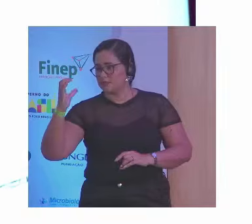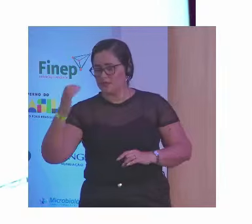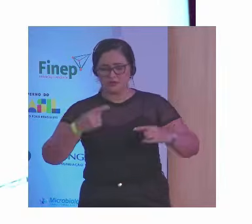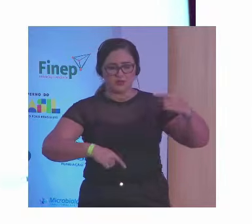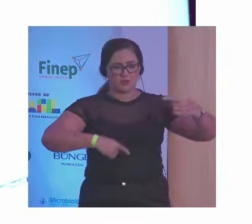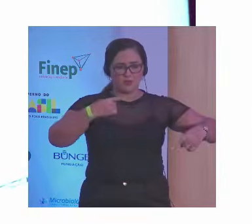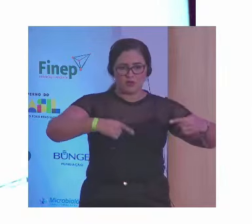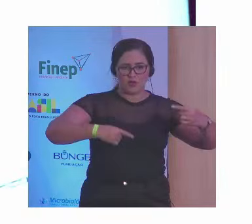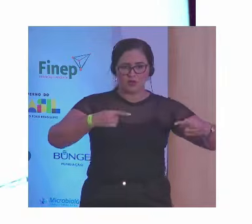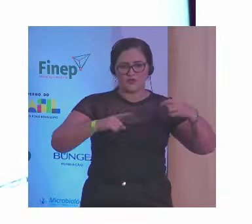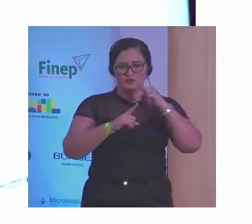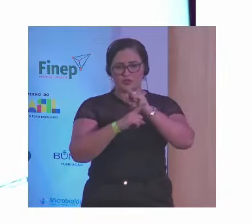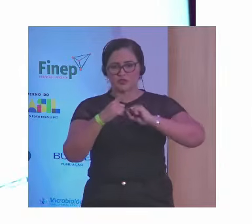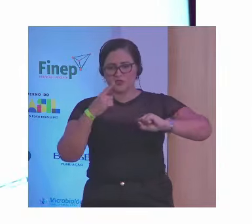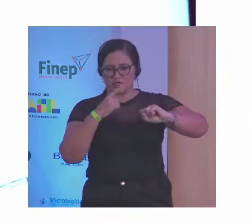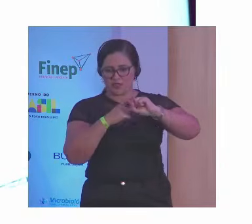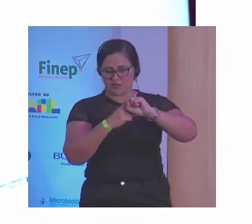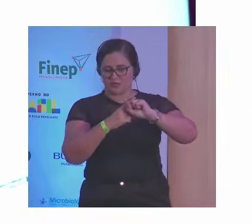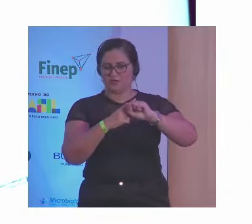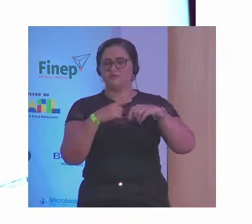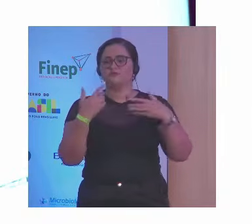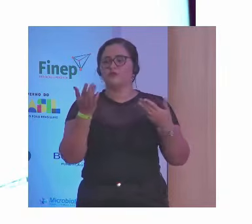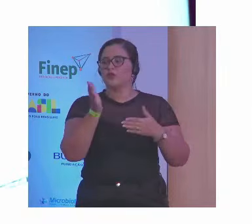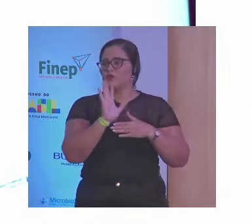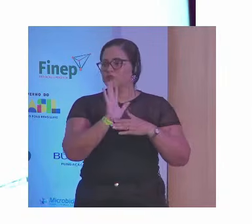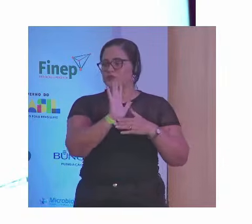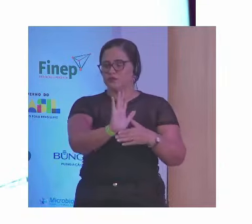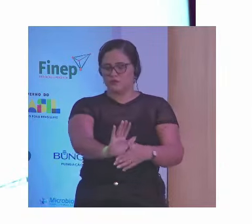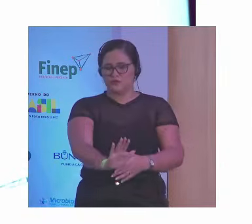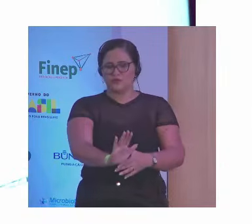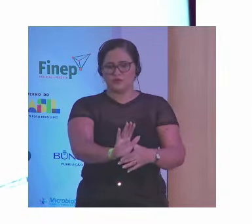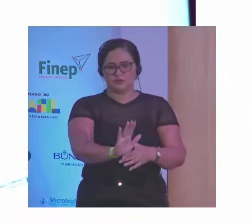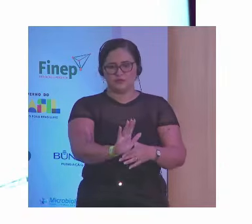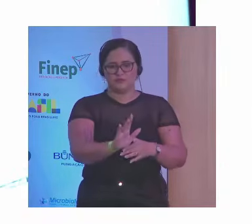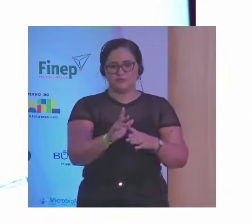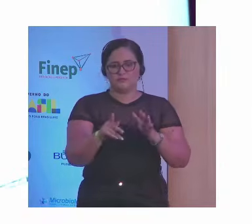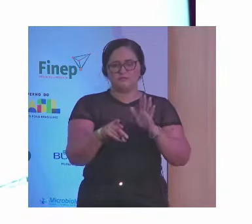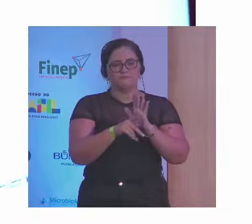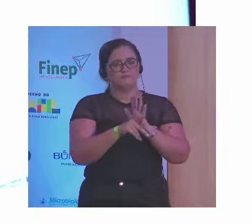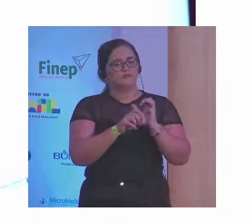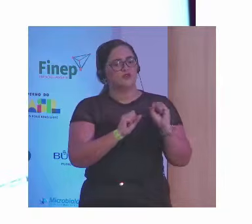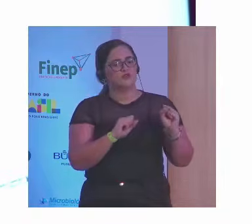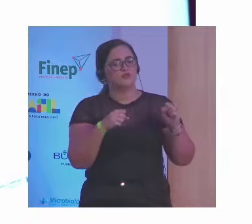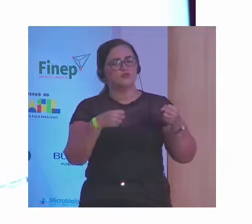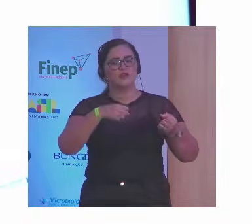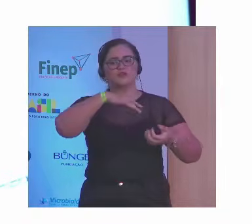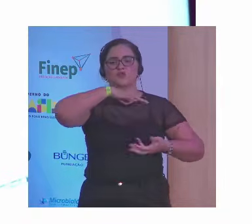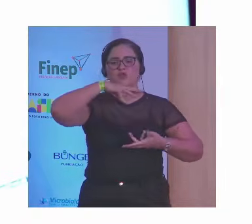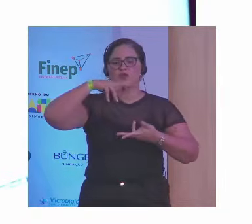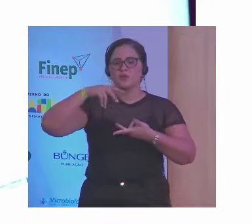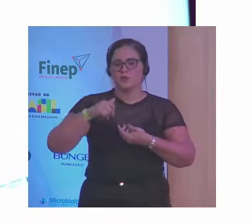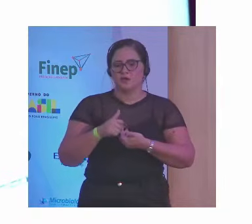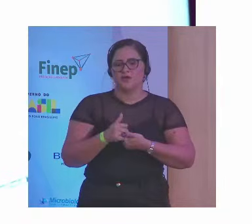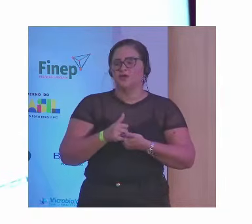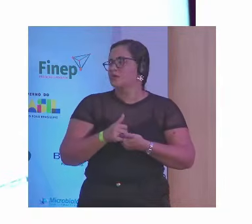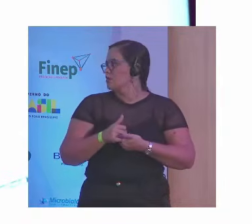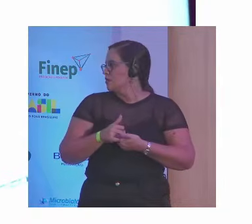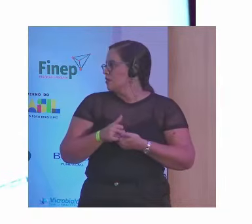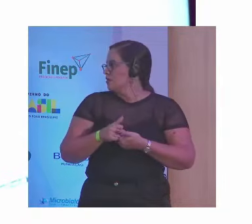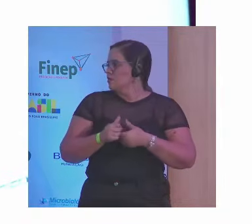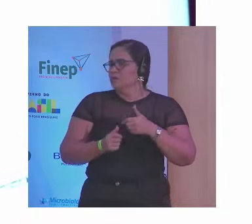society, contributing to the global efforts toward sustainable ocean